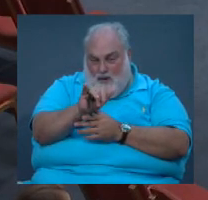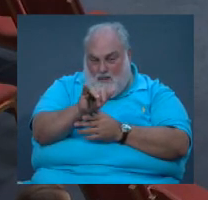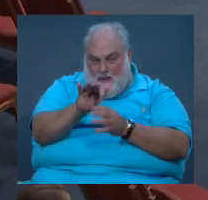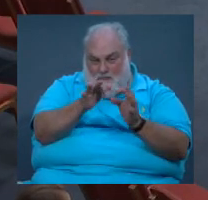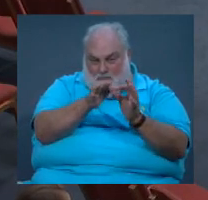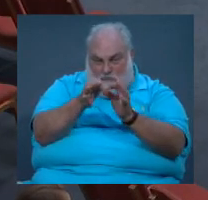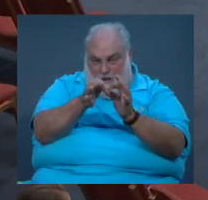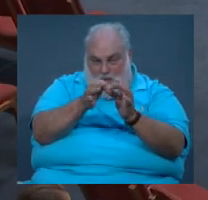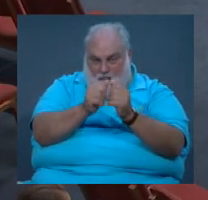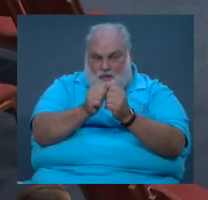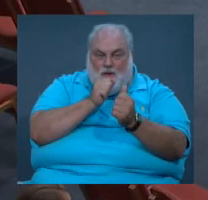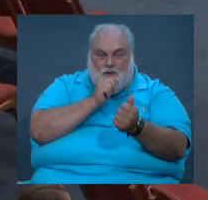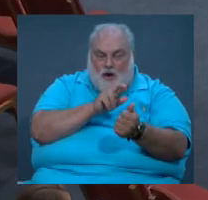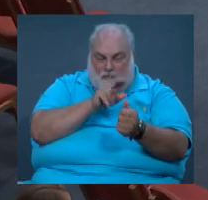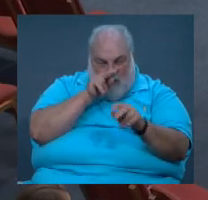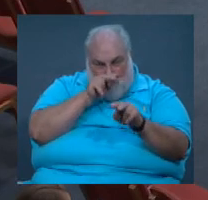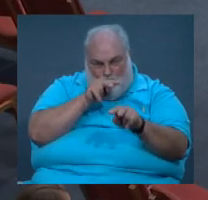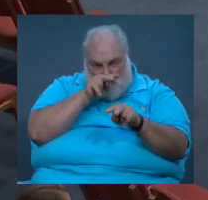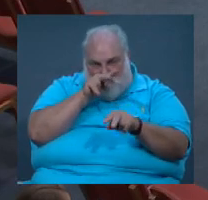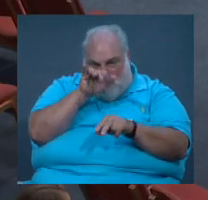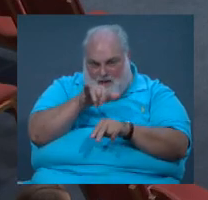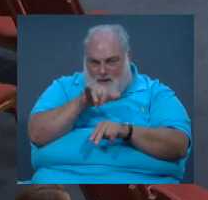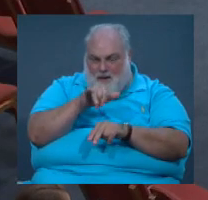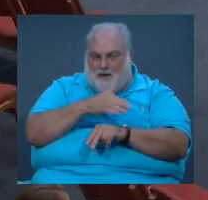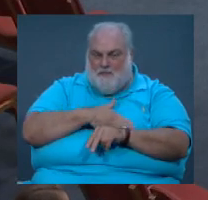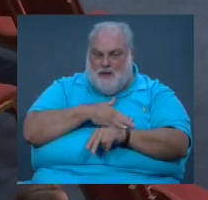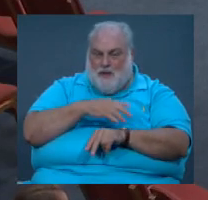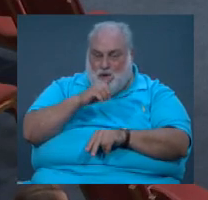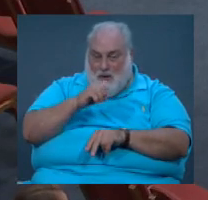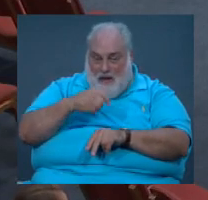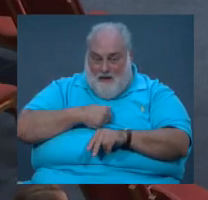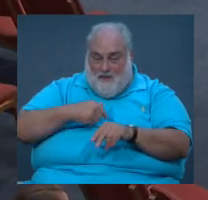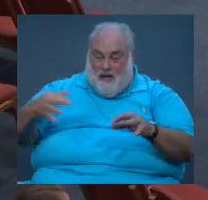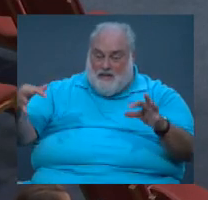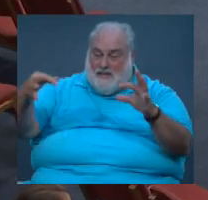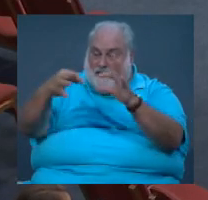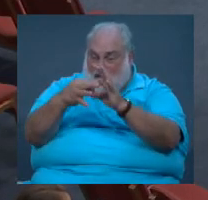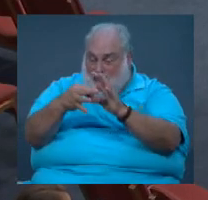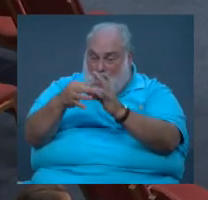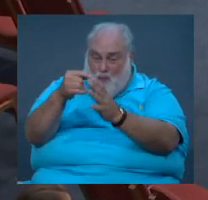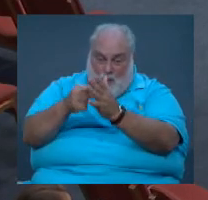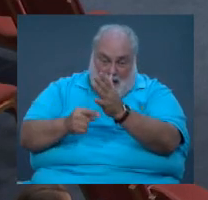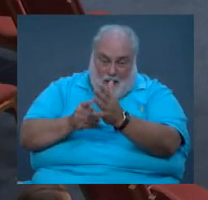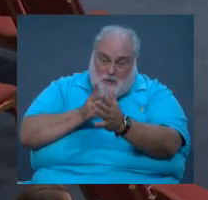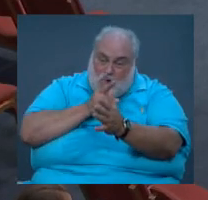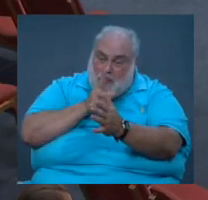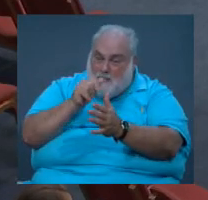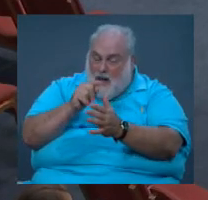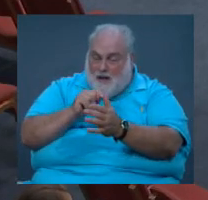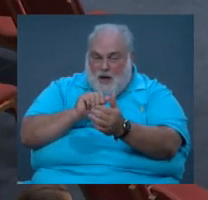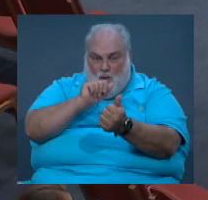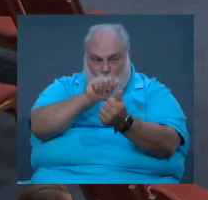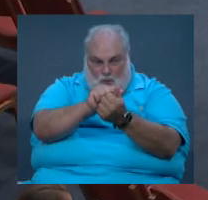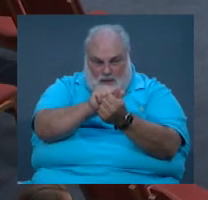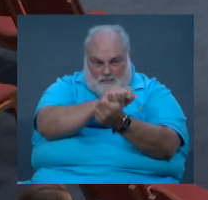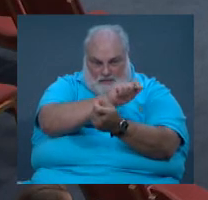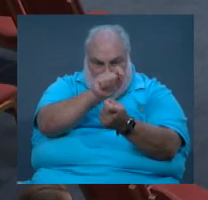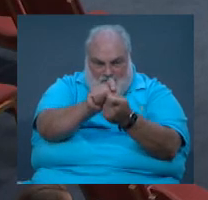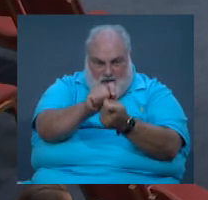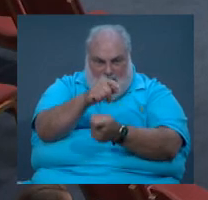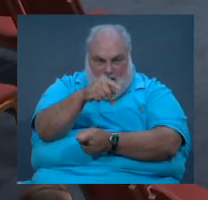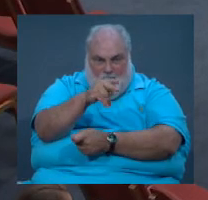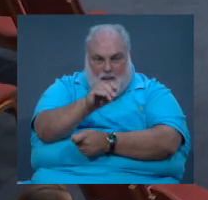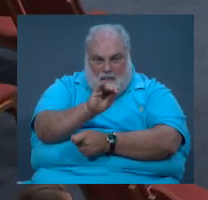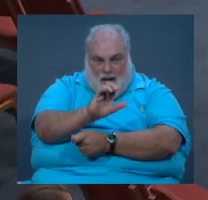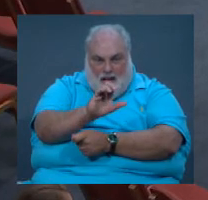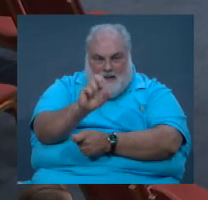Yes, ma'am. We want you Be on the lookout for this. Yes, please do. Because Please I do. feel like if I can tie what I'm talking about to public safety and the